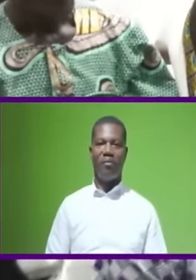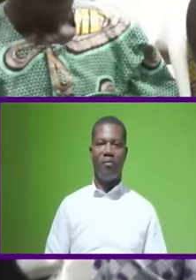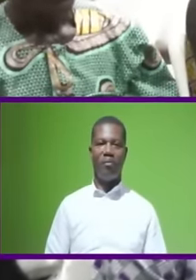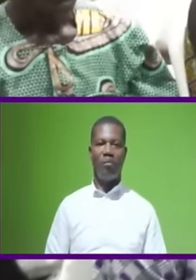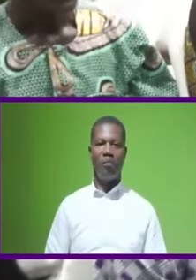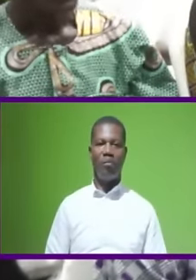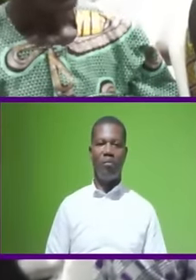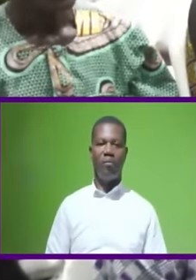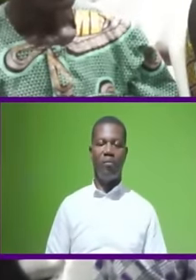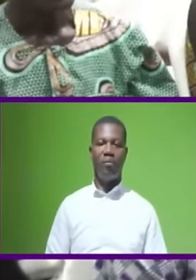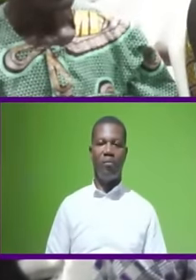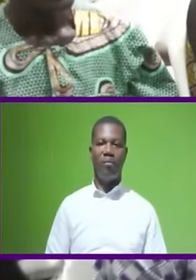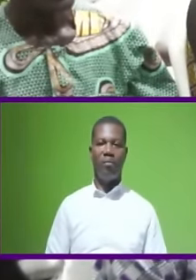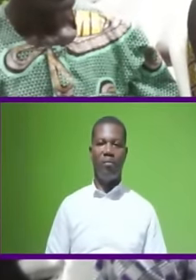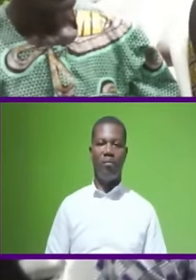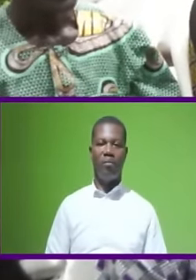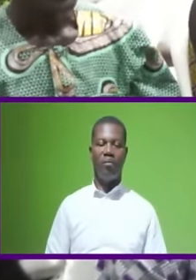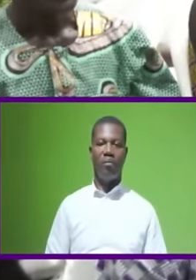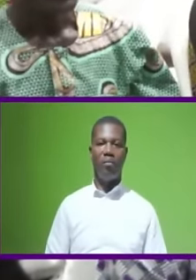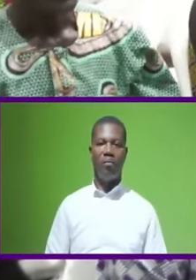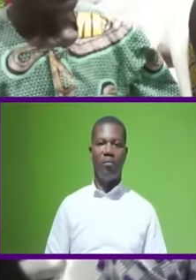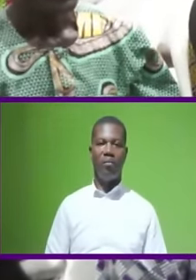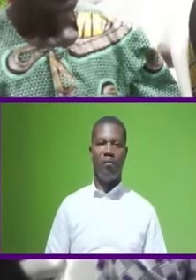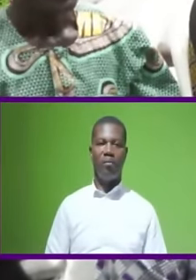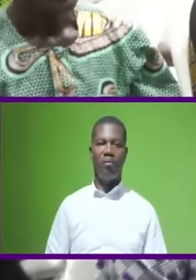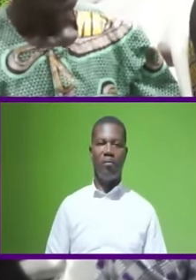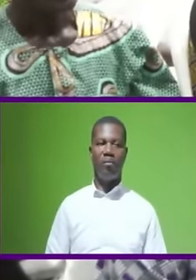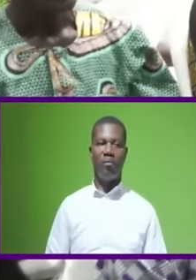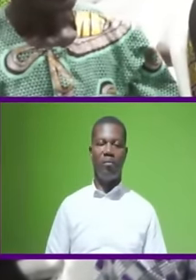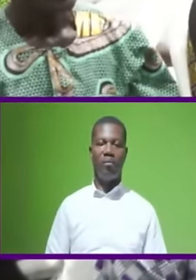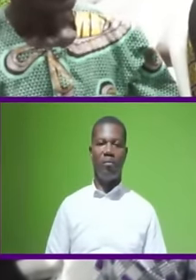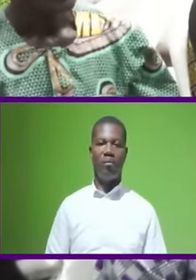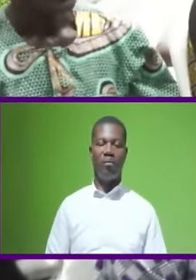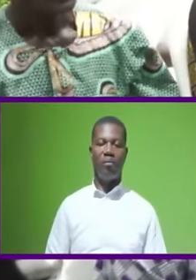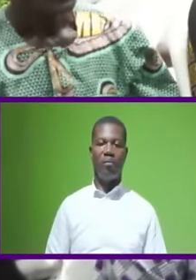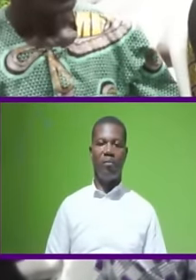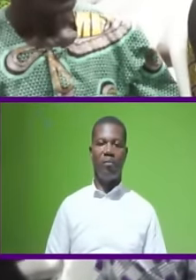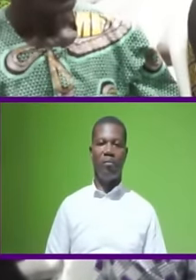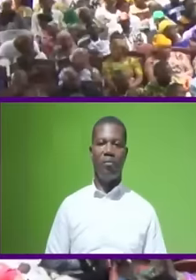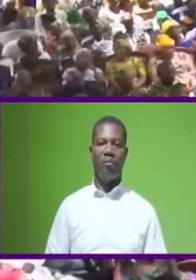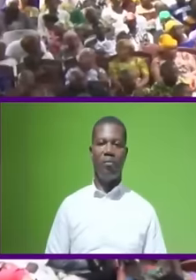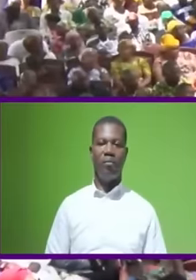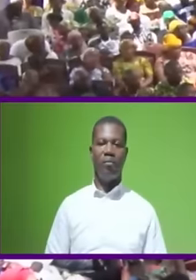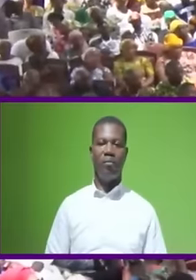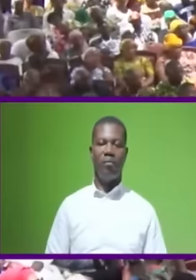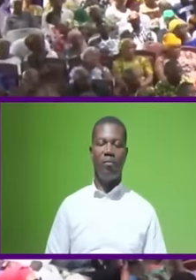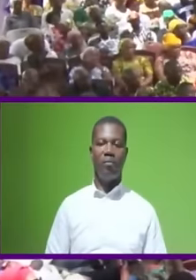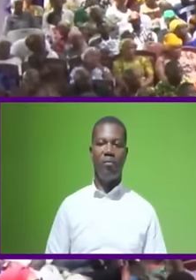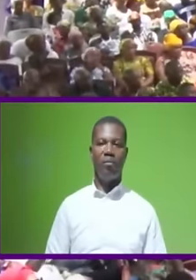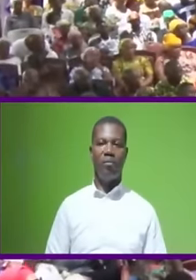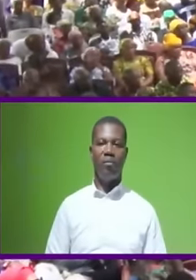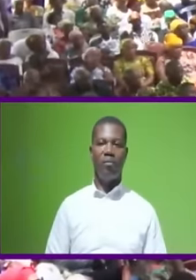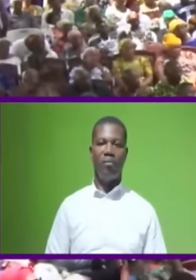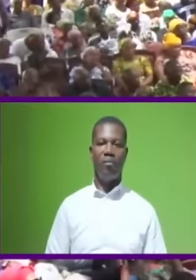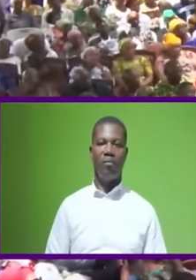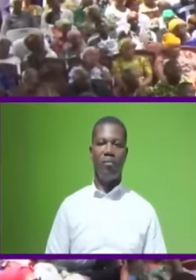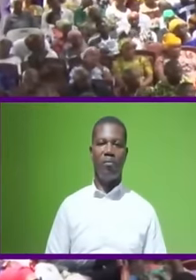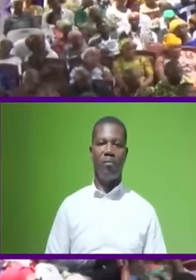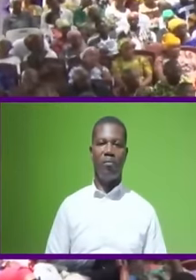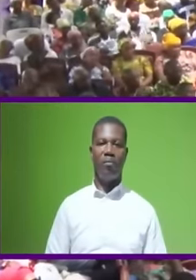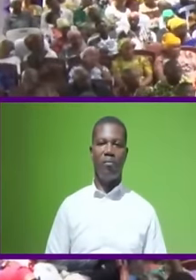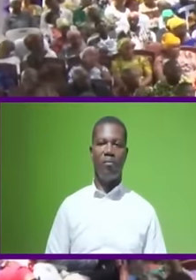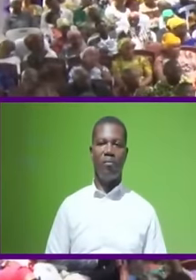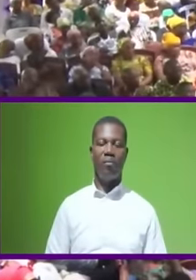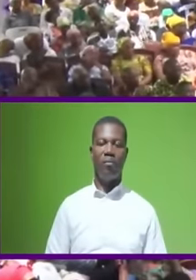their land and everything and brought to their feet. But in my domain and in my days, it is said that you will give